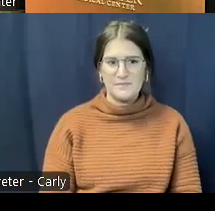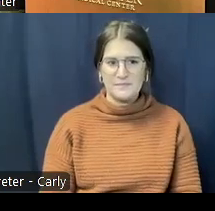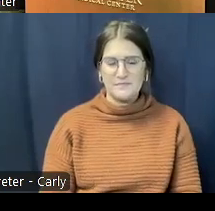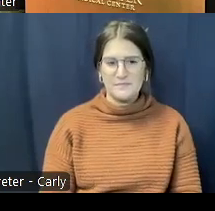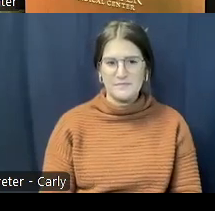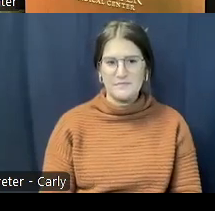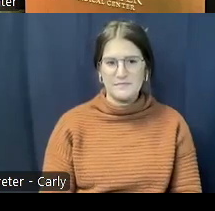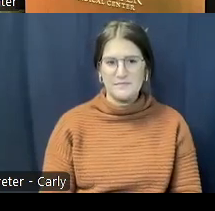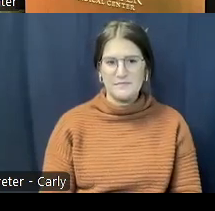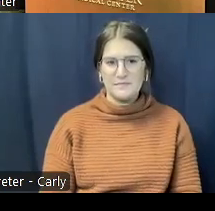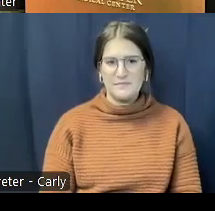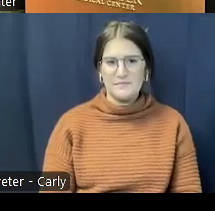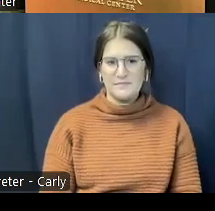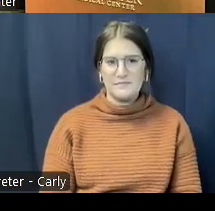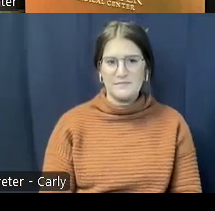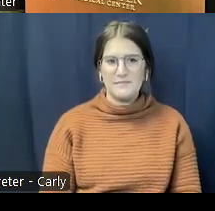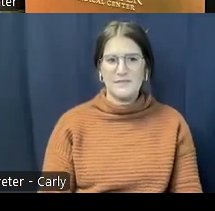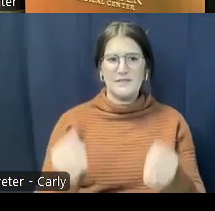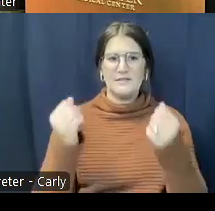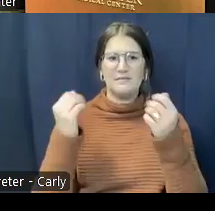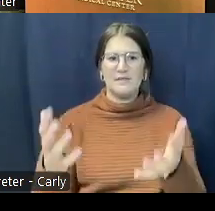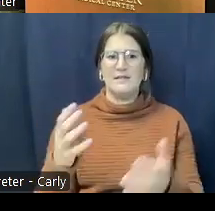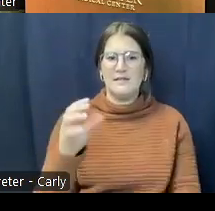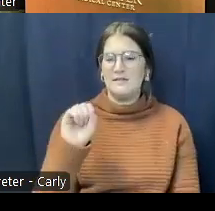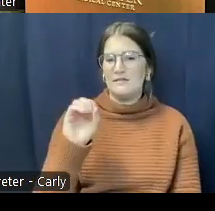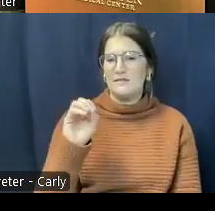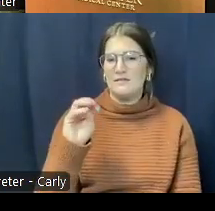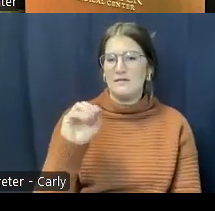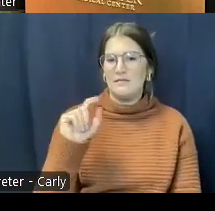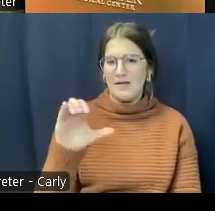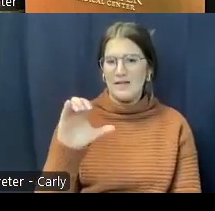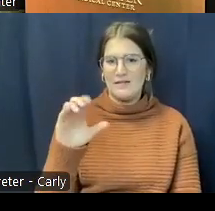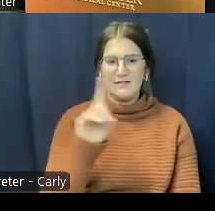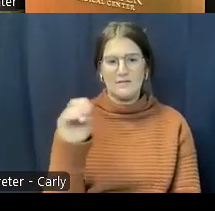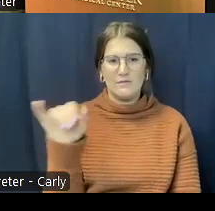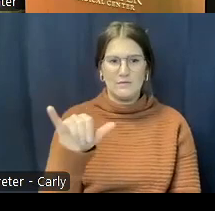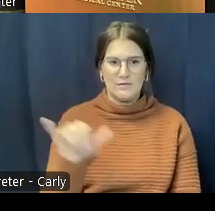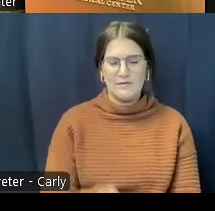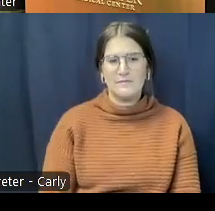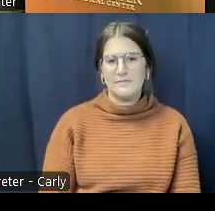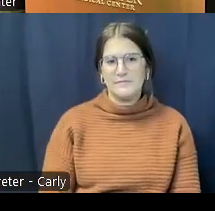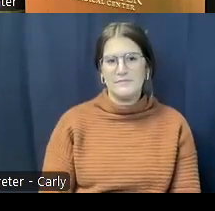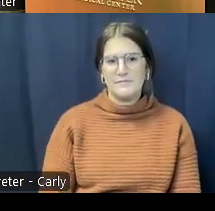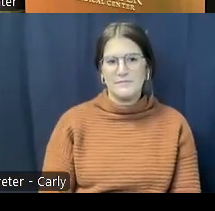wide range of somatic disorders as well. Studies also show massive